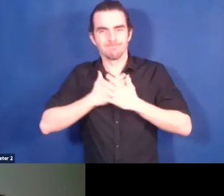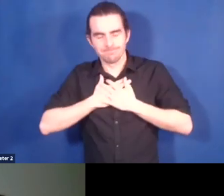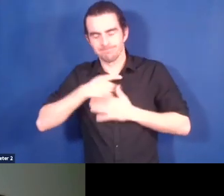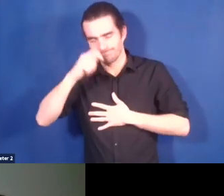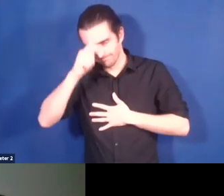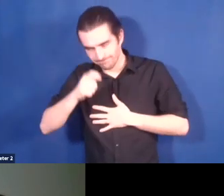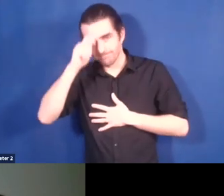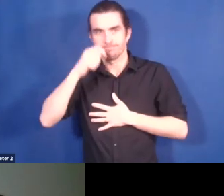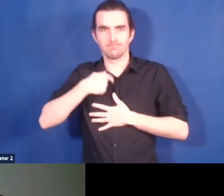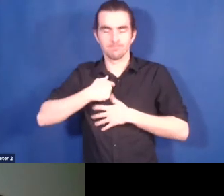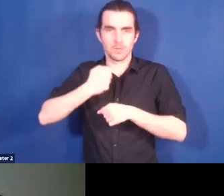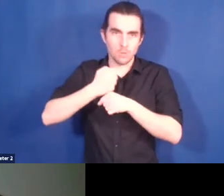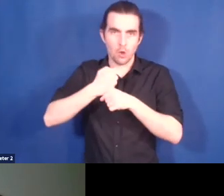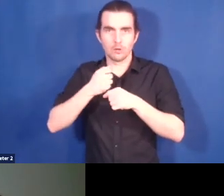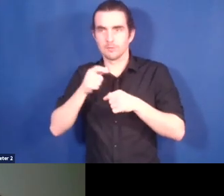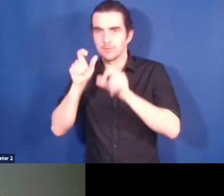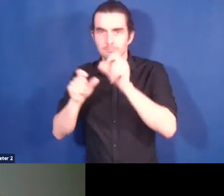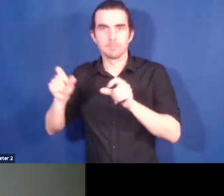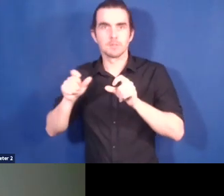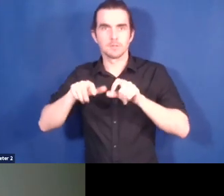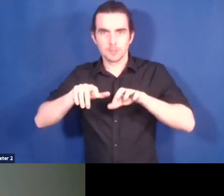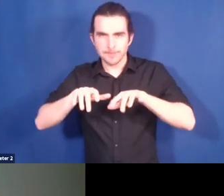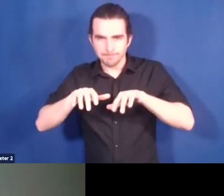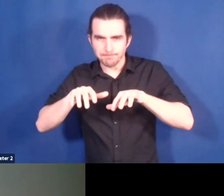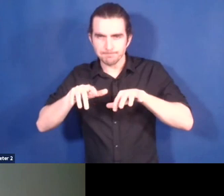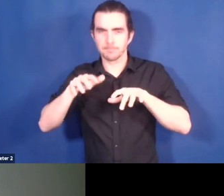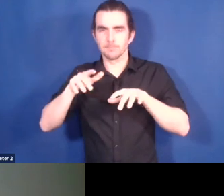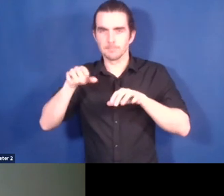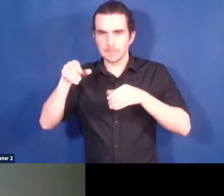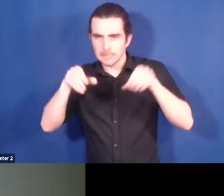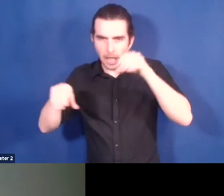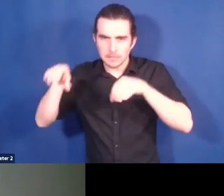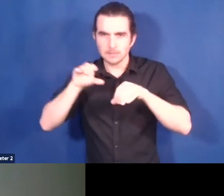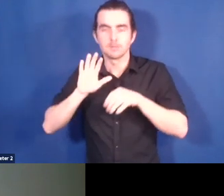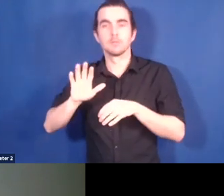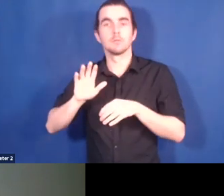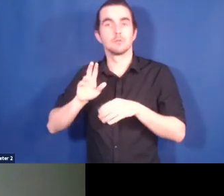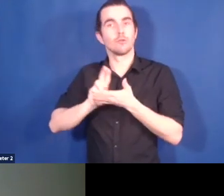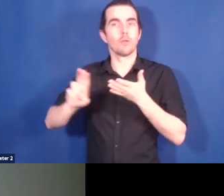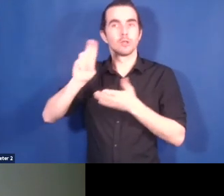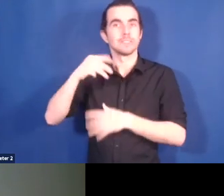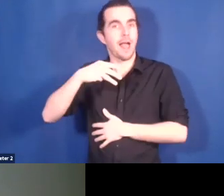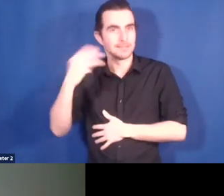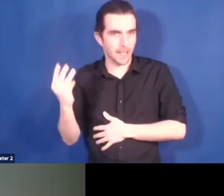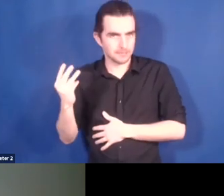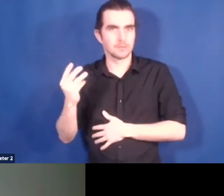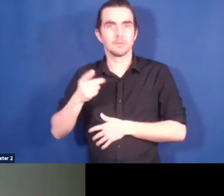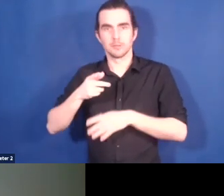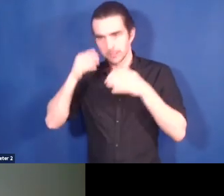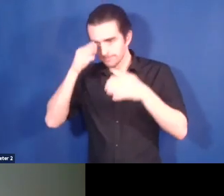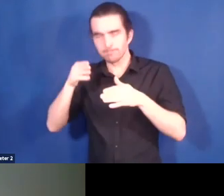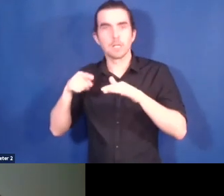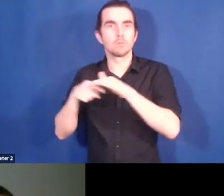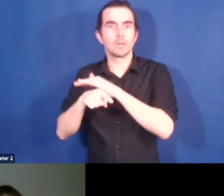But we need to include lawyers, we need to include economists, we need to include social